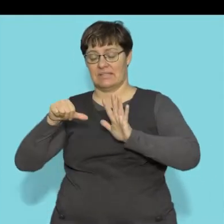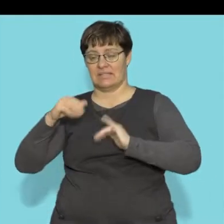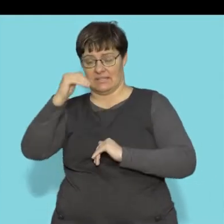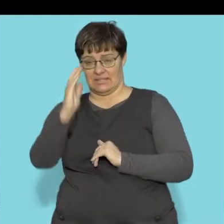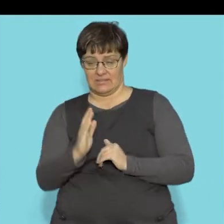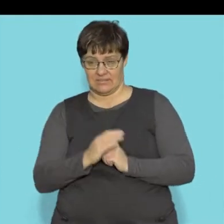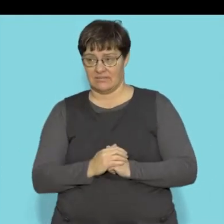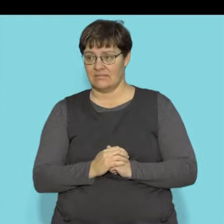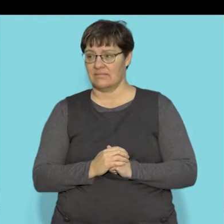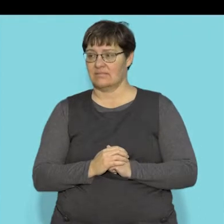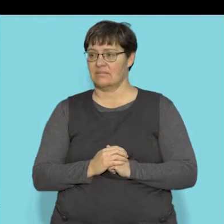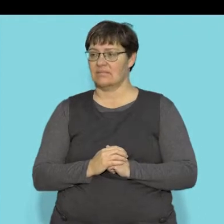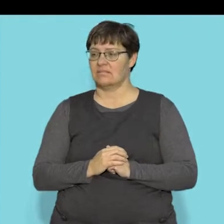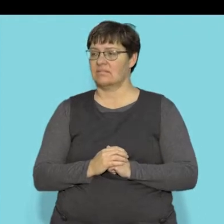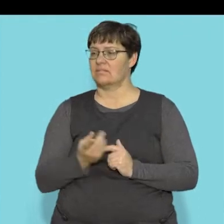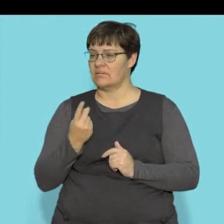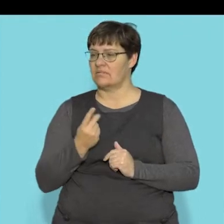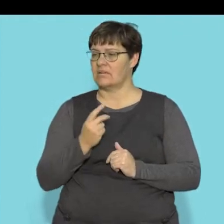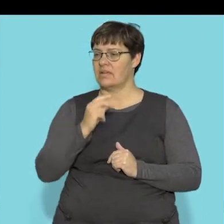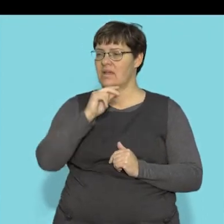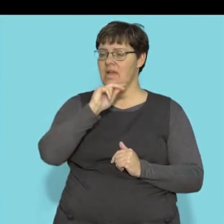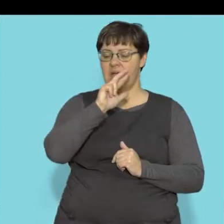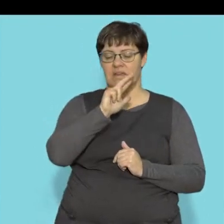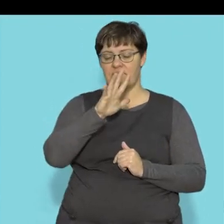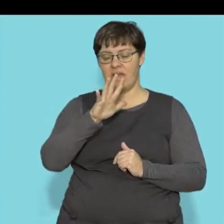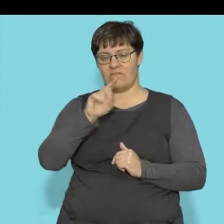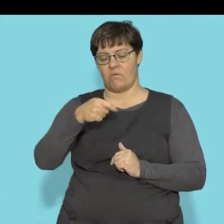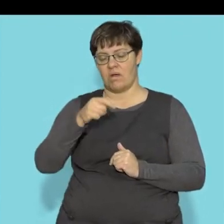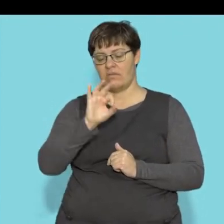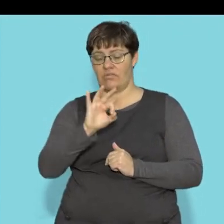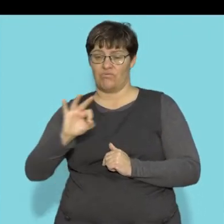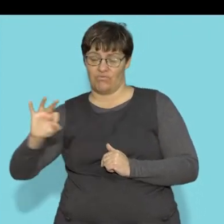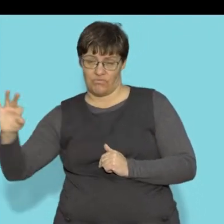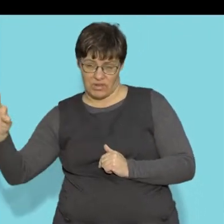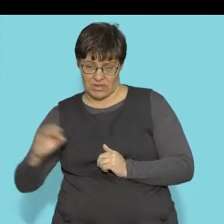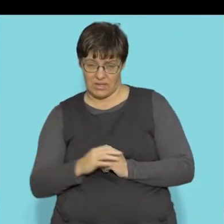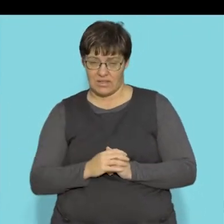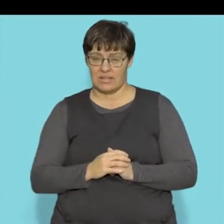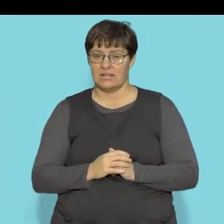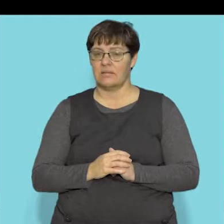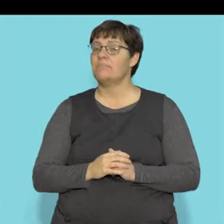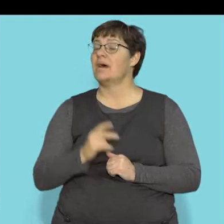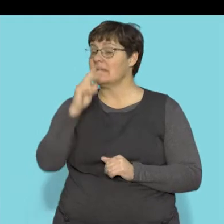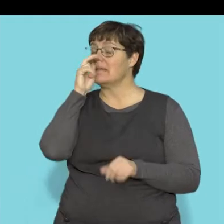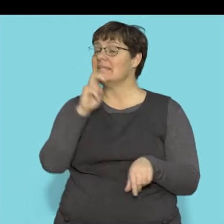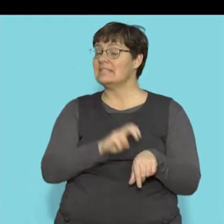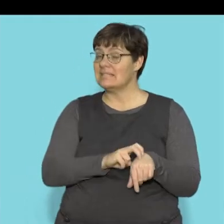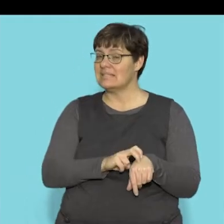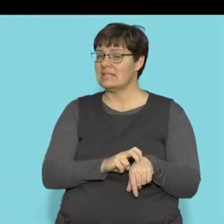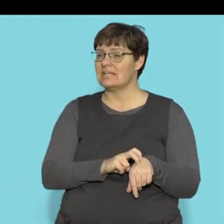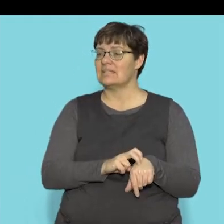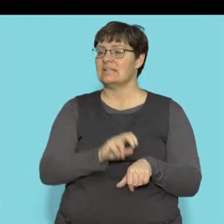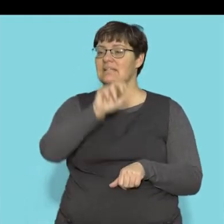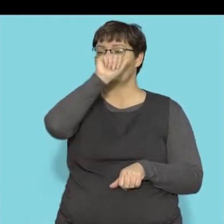16 times 16, which is going to give me 85,3 recurring, but I know I have